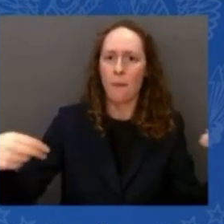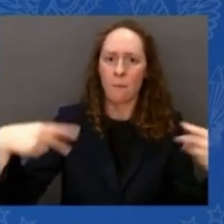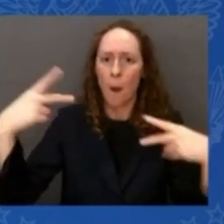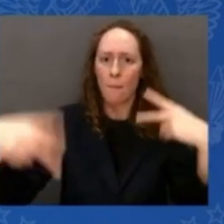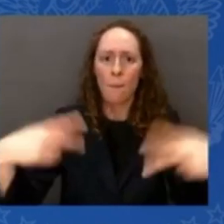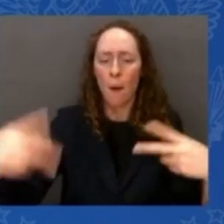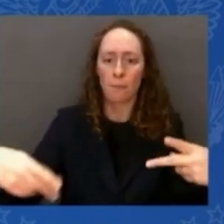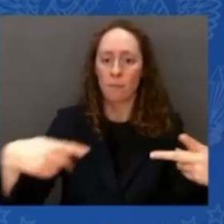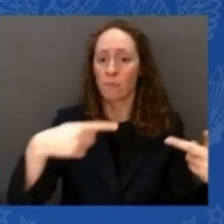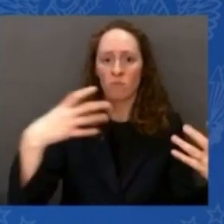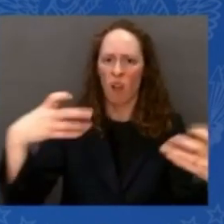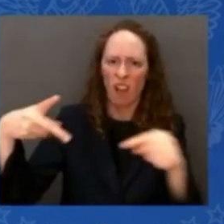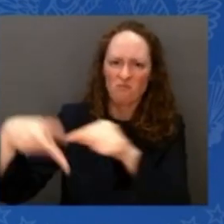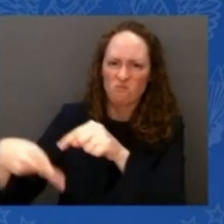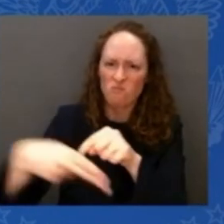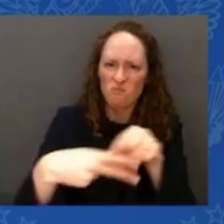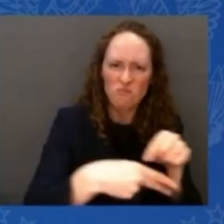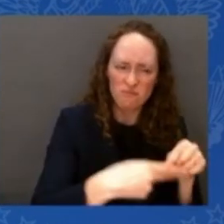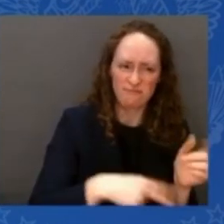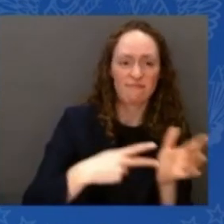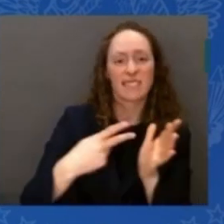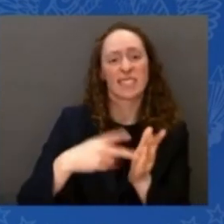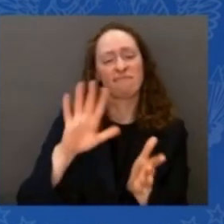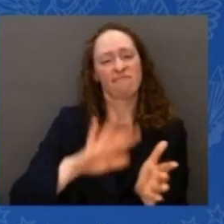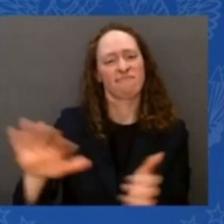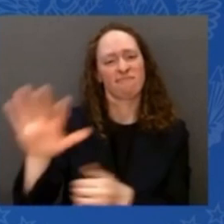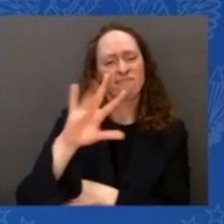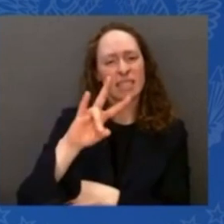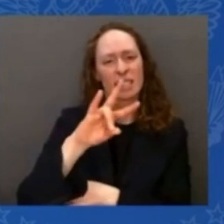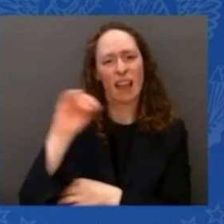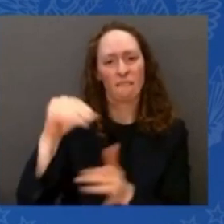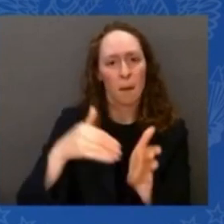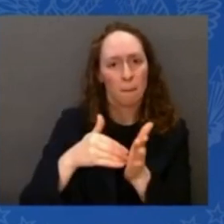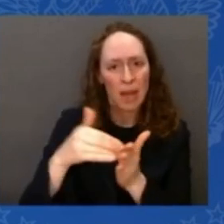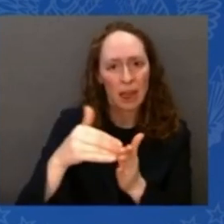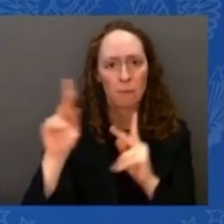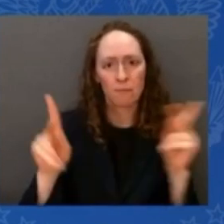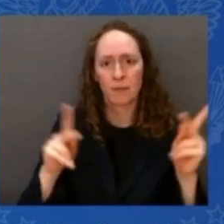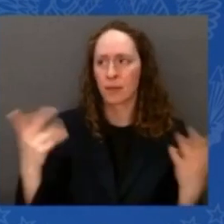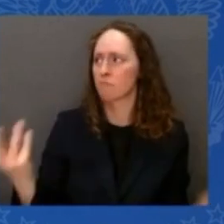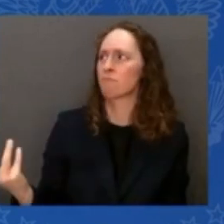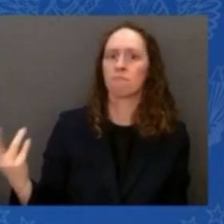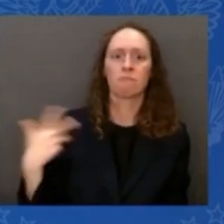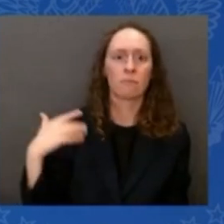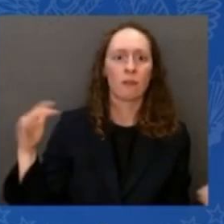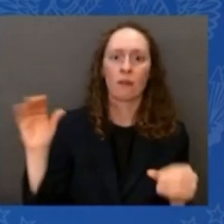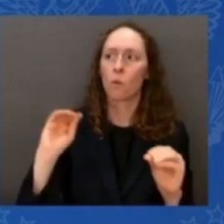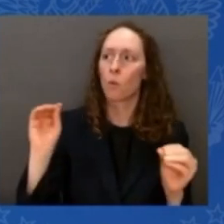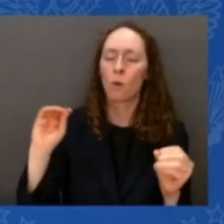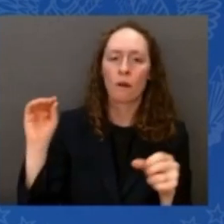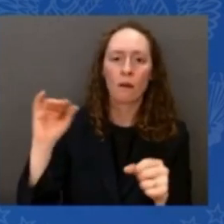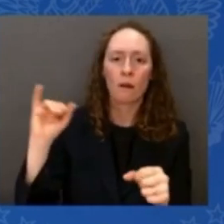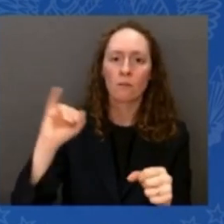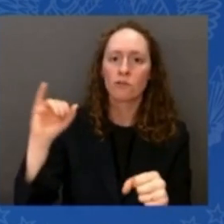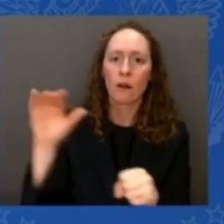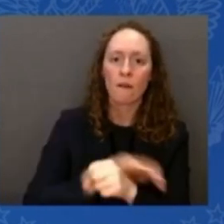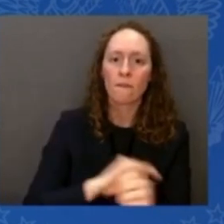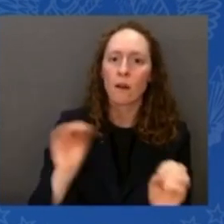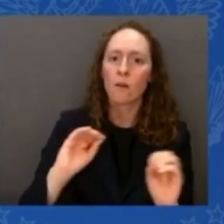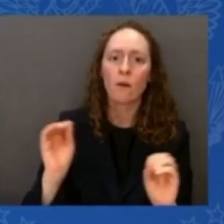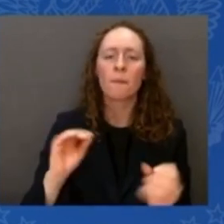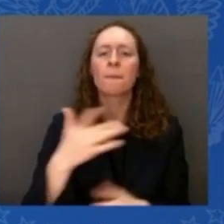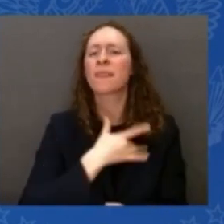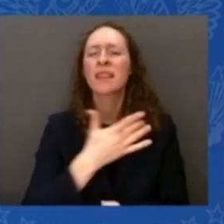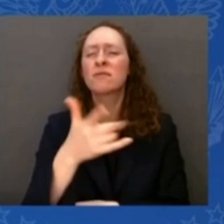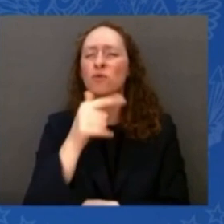services. Most of them are seniors, people with disabilities, and children. Some could lose their health insurance altogether. Millions of seniors